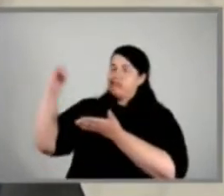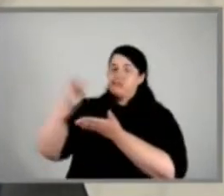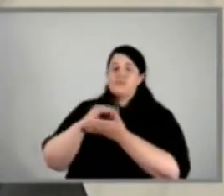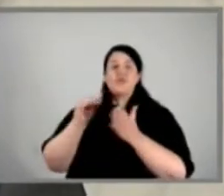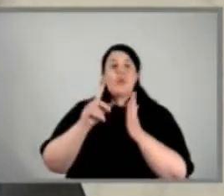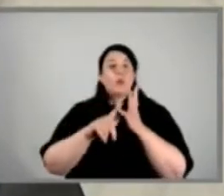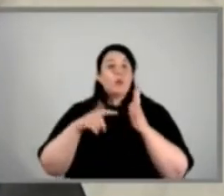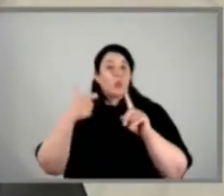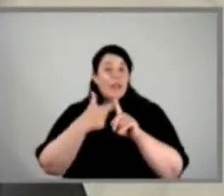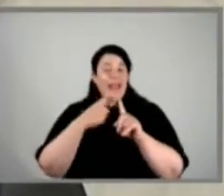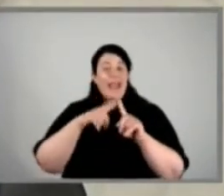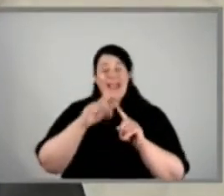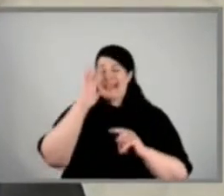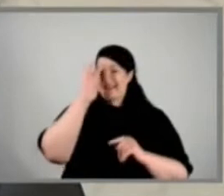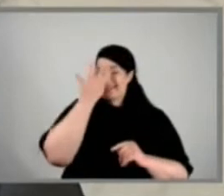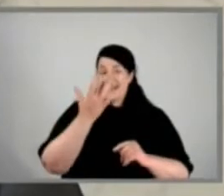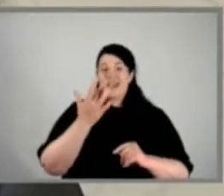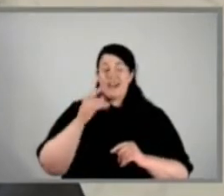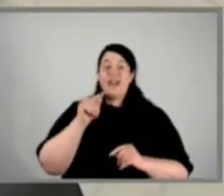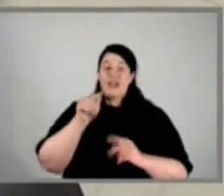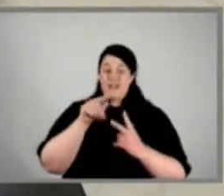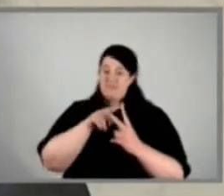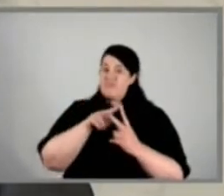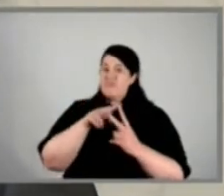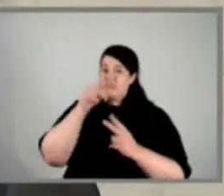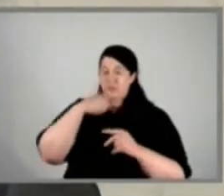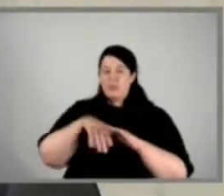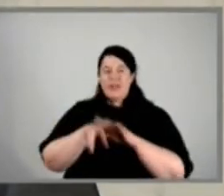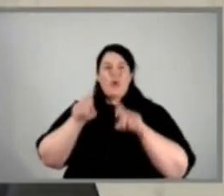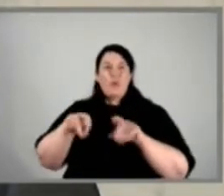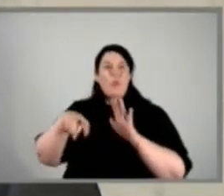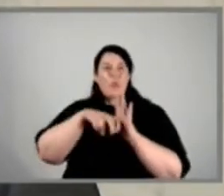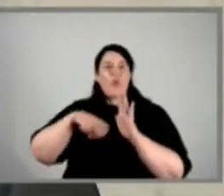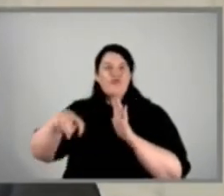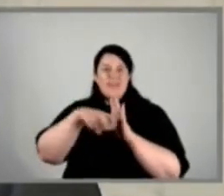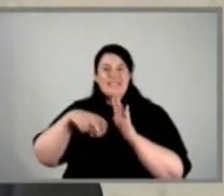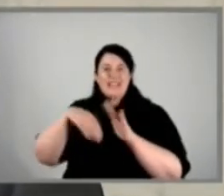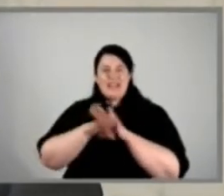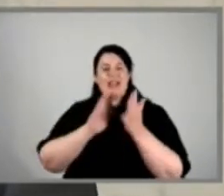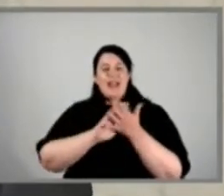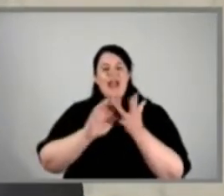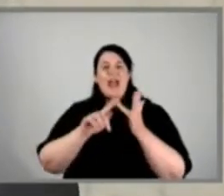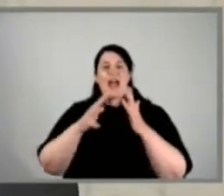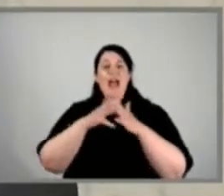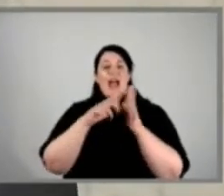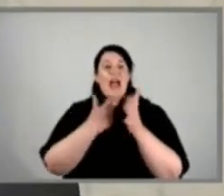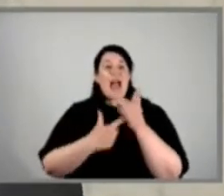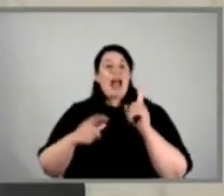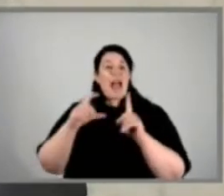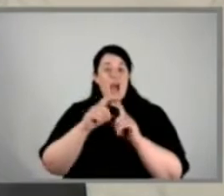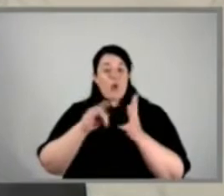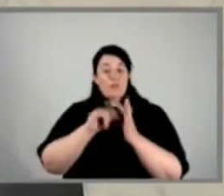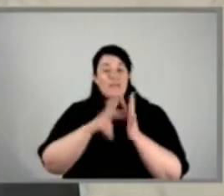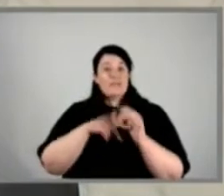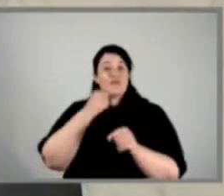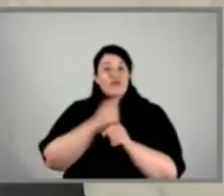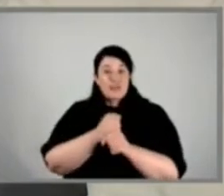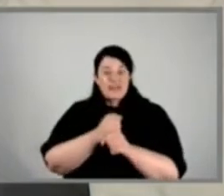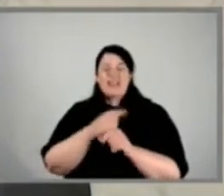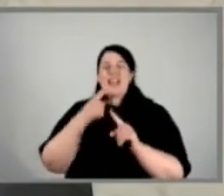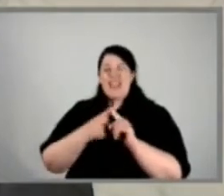India that are and people currently in quarantine in Howard Springs. And then 1 each in New South Wales and Queensland, again in